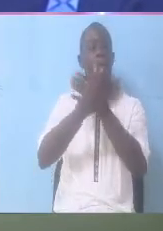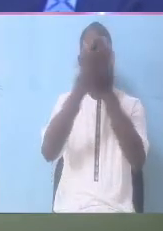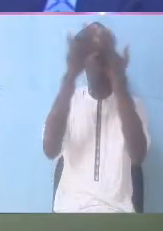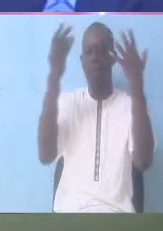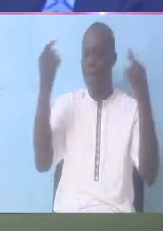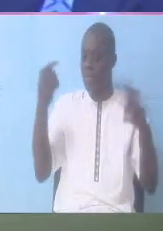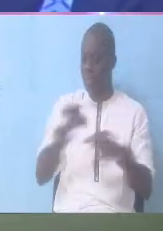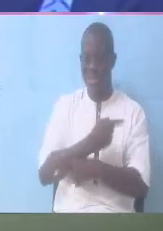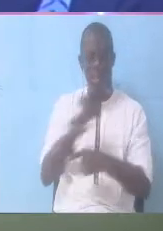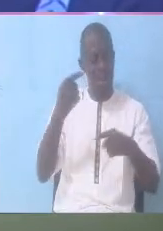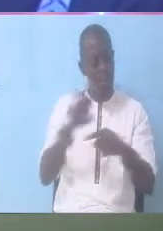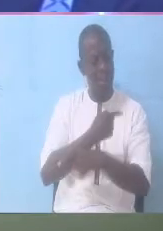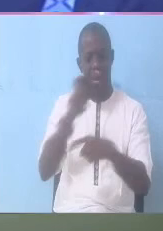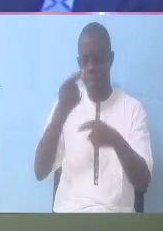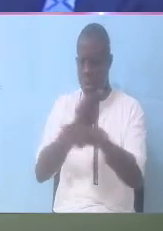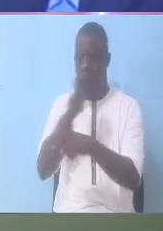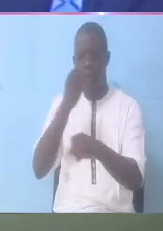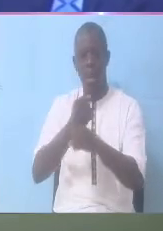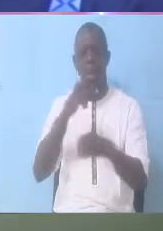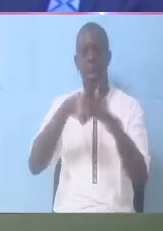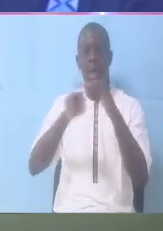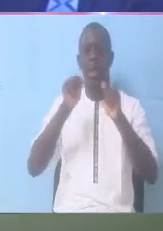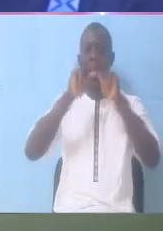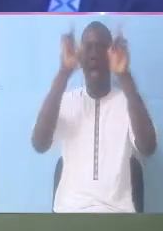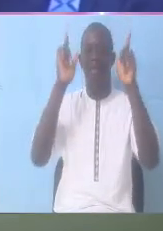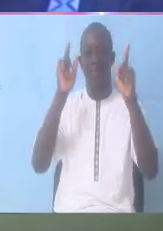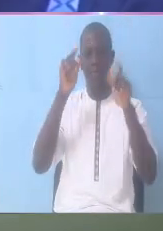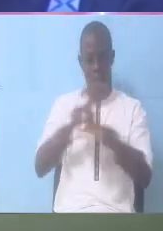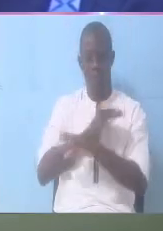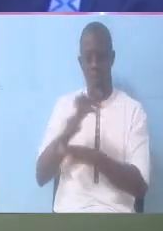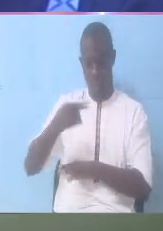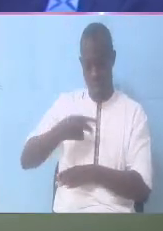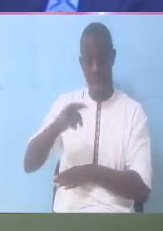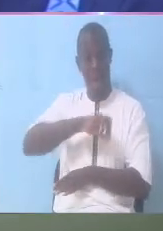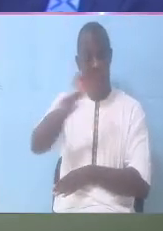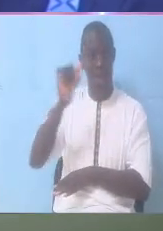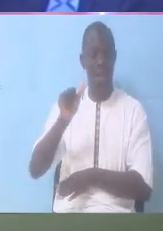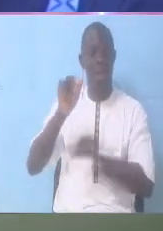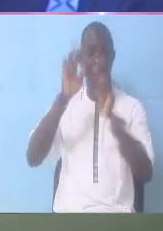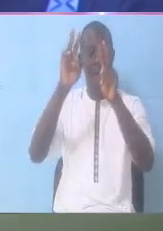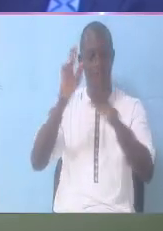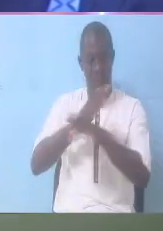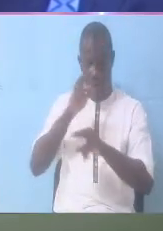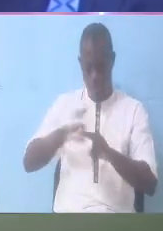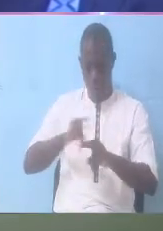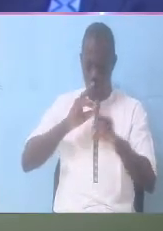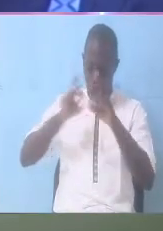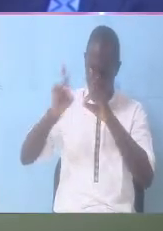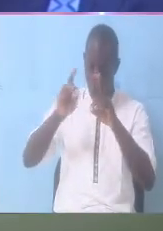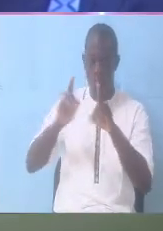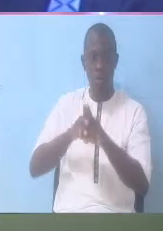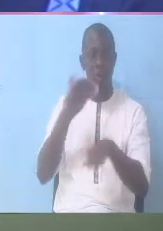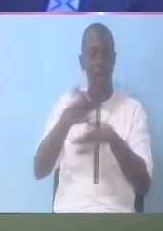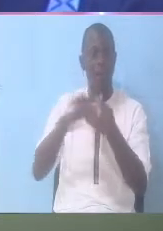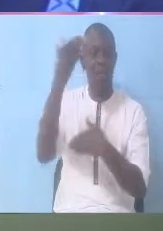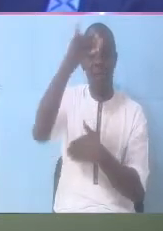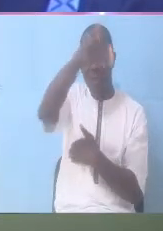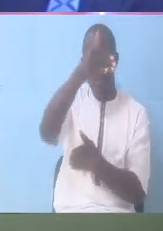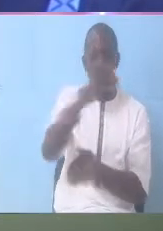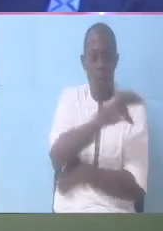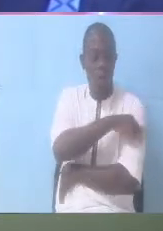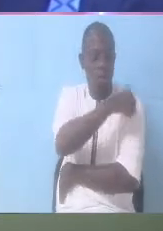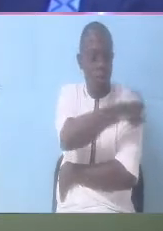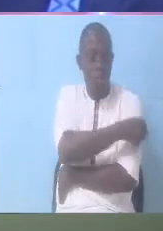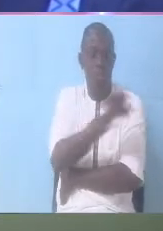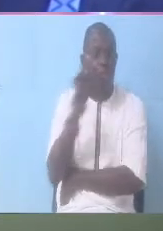Tumbulu bring abanta fo kola ninja mebe kachala. Nko Jammeh Tumbulu sasa atajanne bari hanikata jube wala kwa kukela